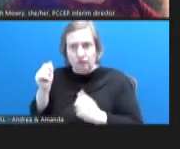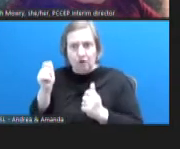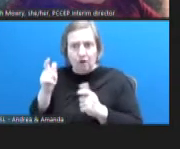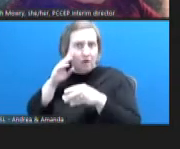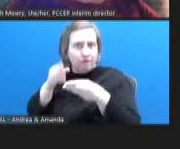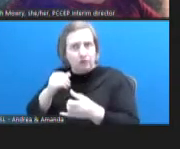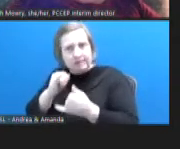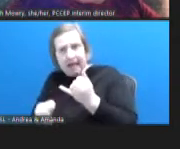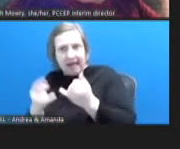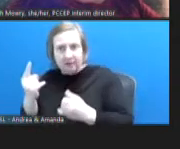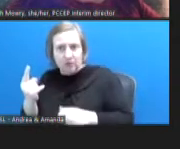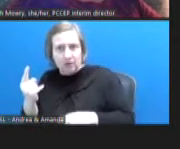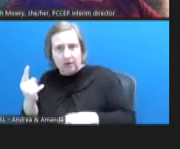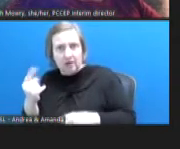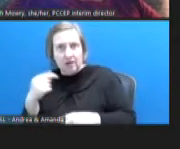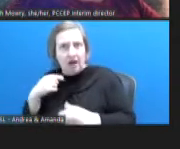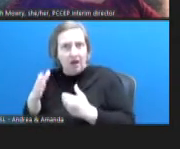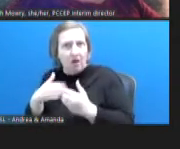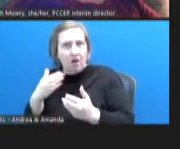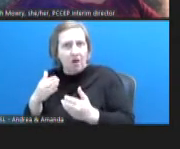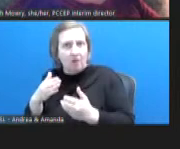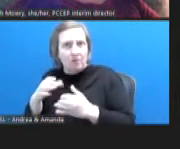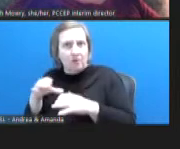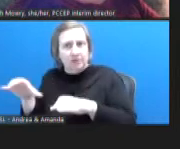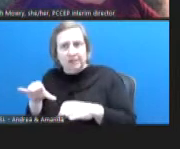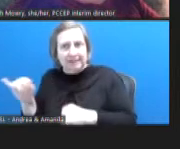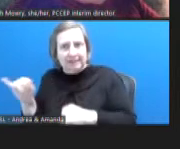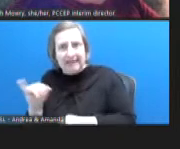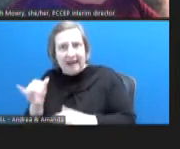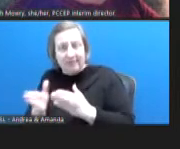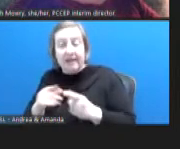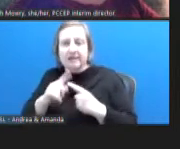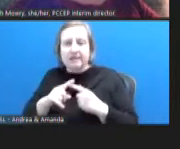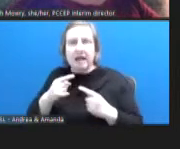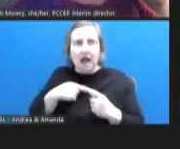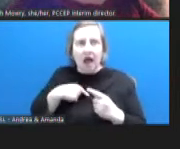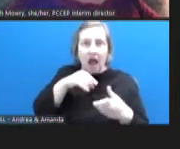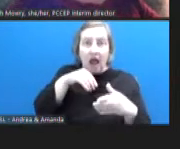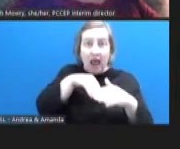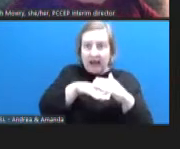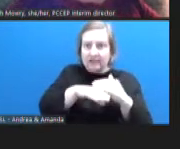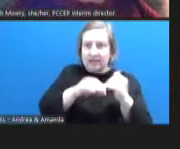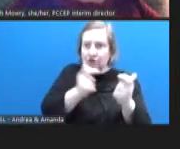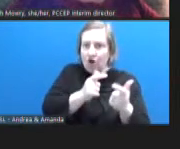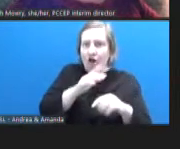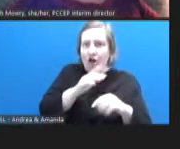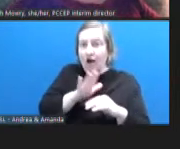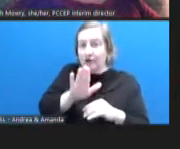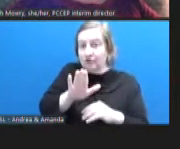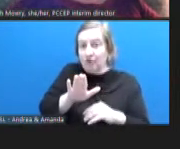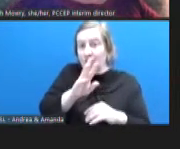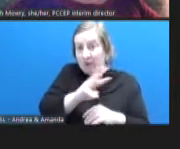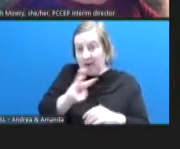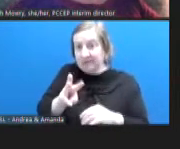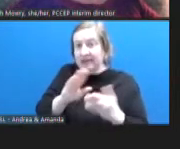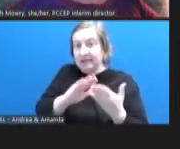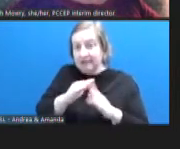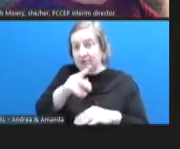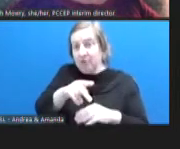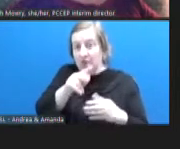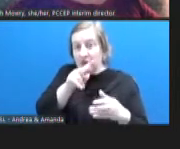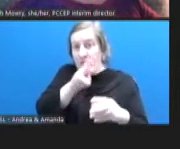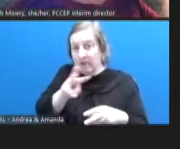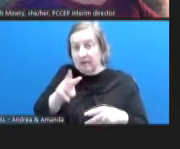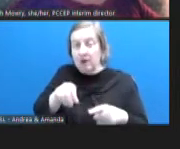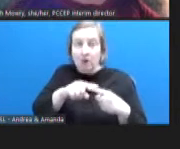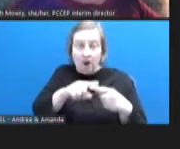last slide, and I almost just did the same thing until I actually got access to them on your own website, the City of Portland's website. And when I looked